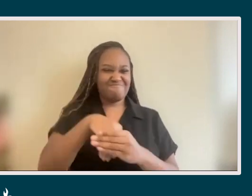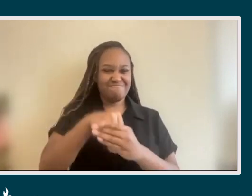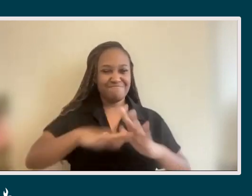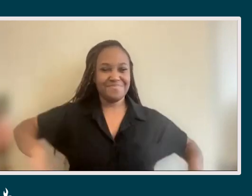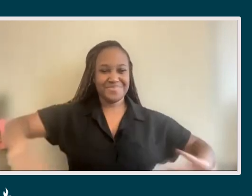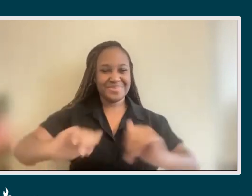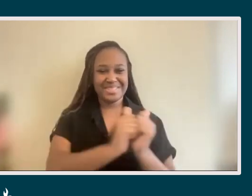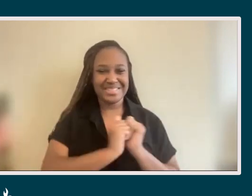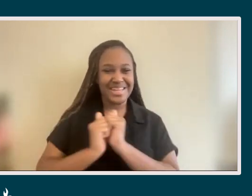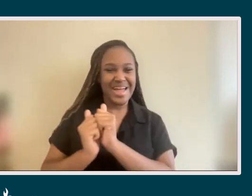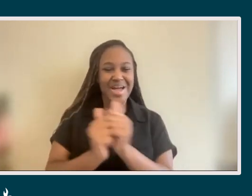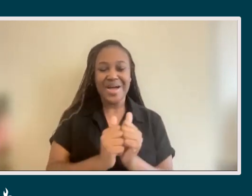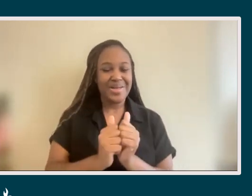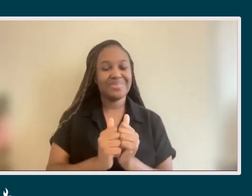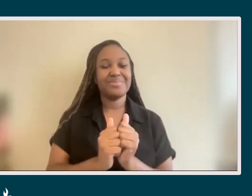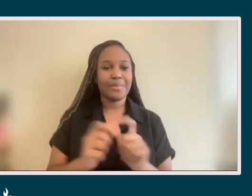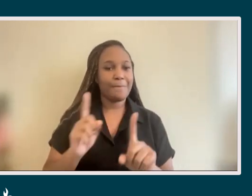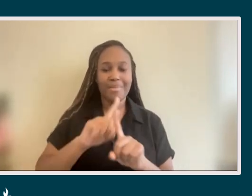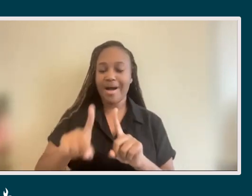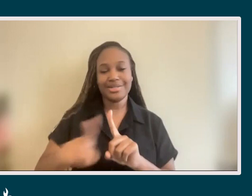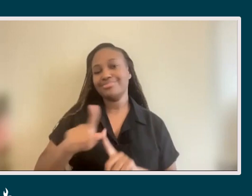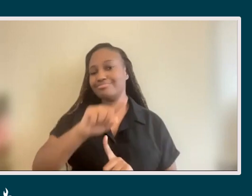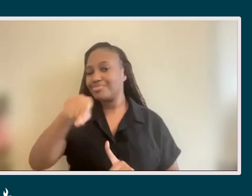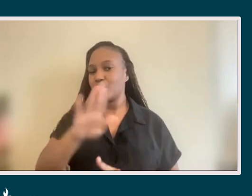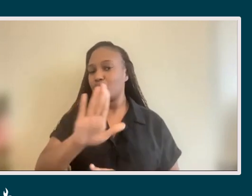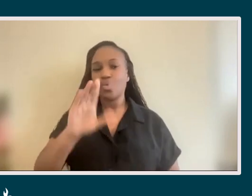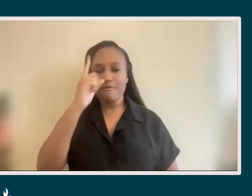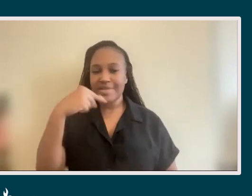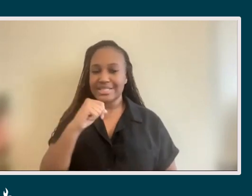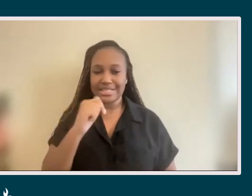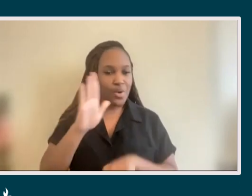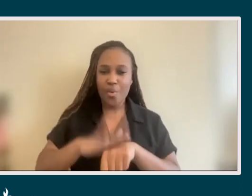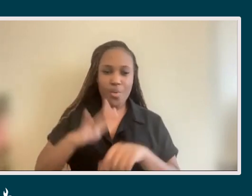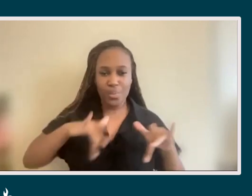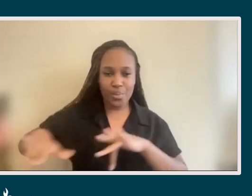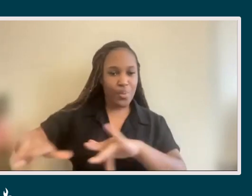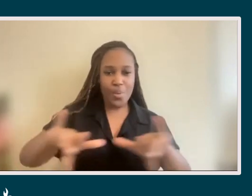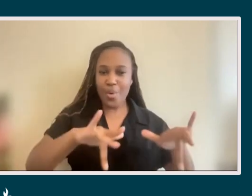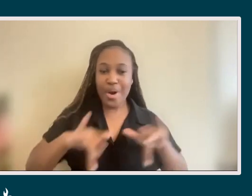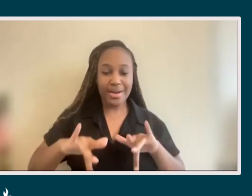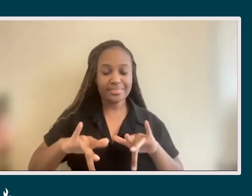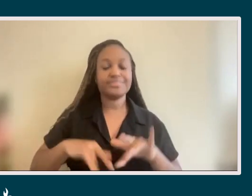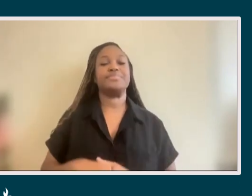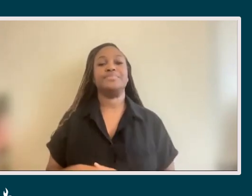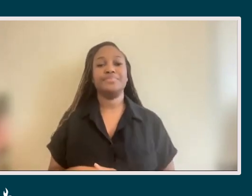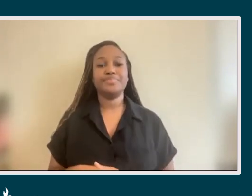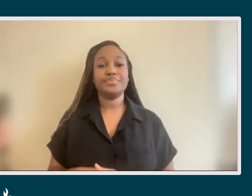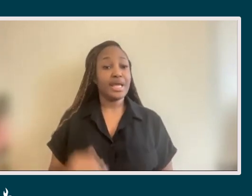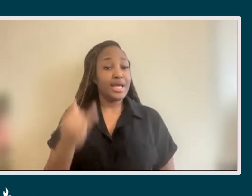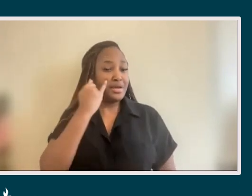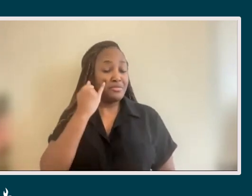shoes. You're not actually on the recording. It's only if you speak that you are going to appear on the